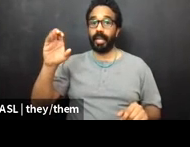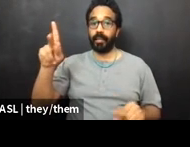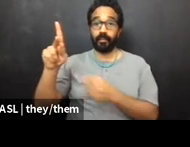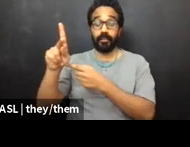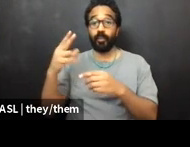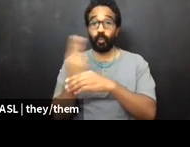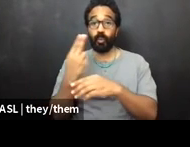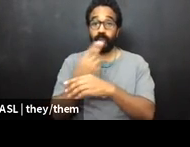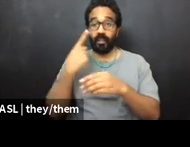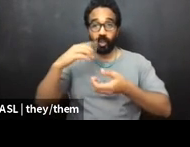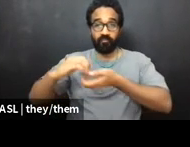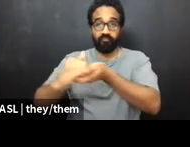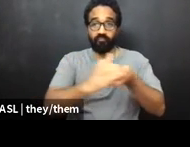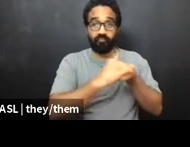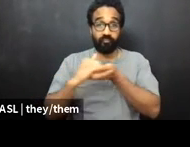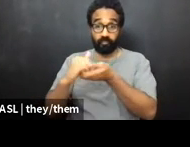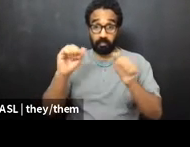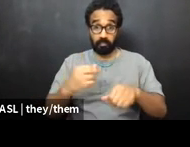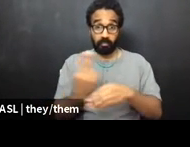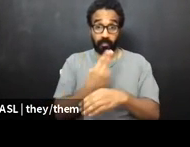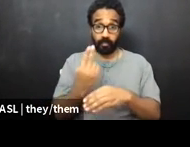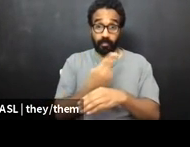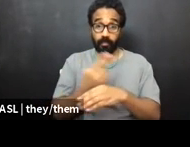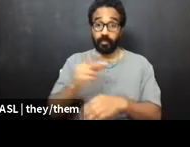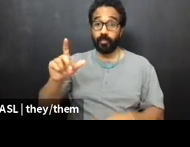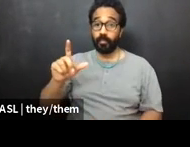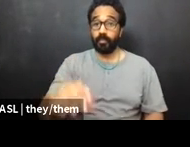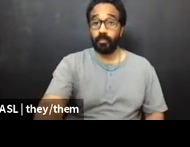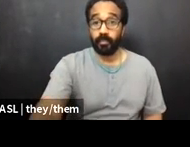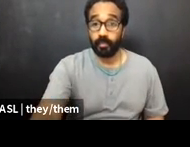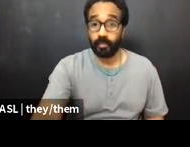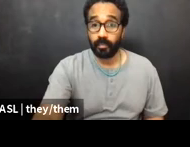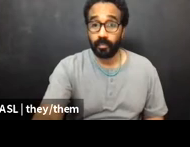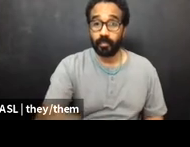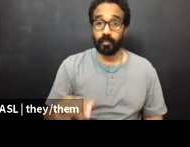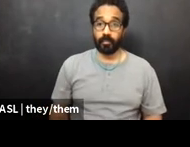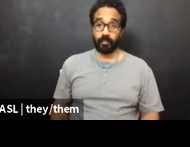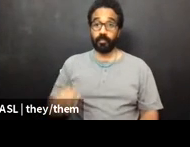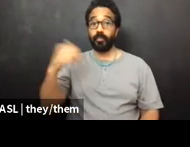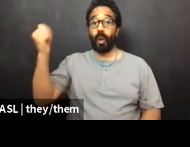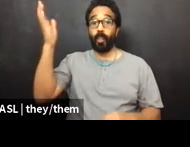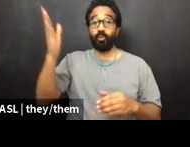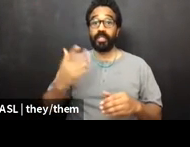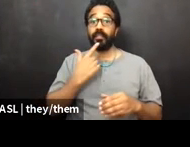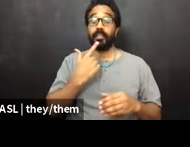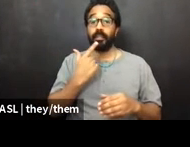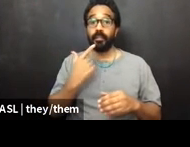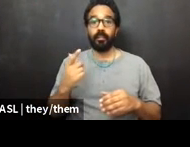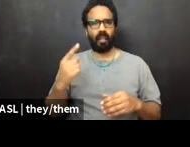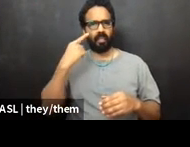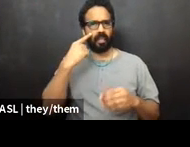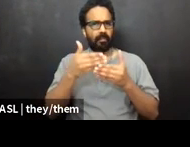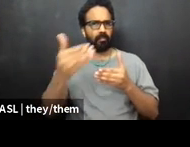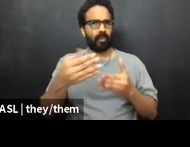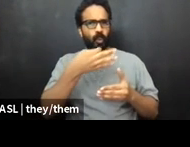we could do that once we have to start putting media in. Yeah, does that sound perfect? Perfect. All right, I think we can go to the next